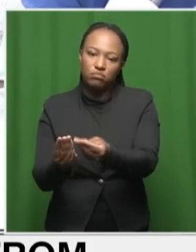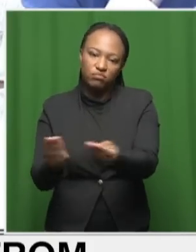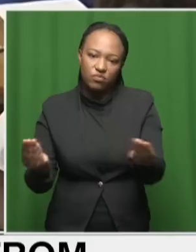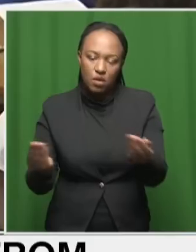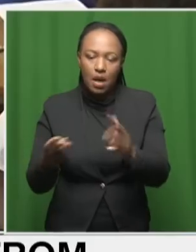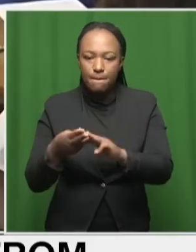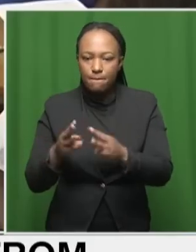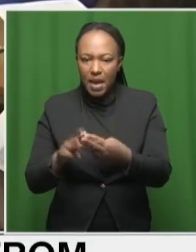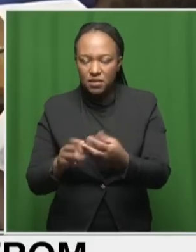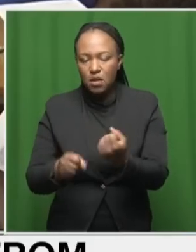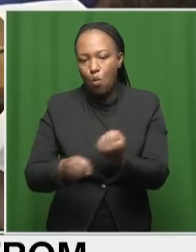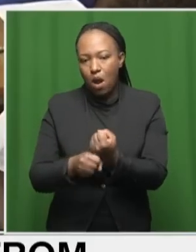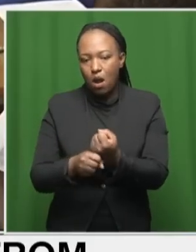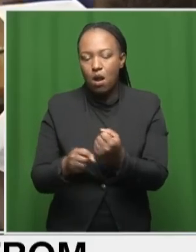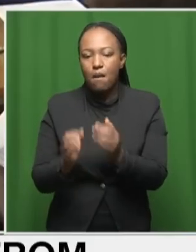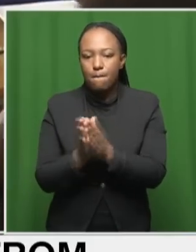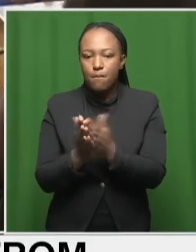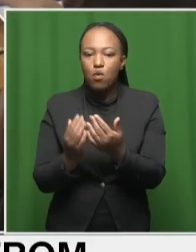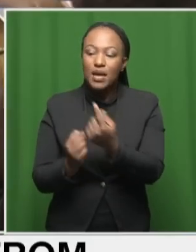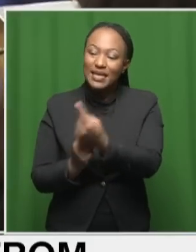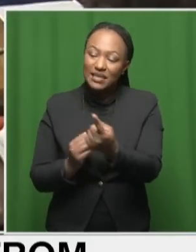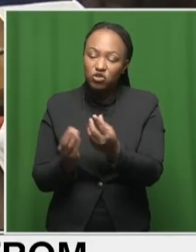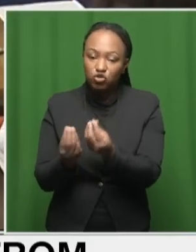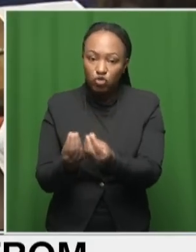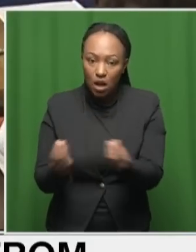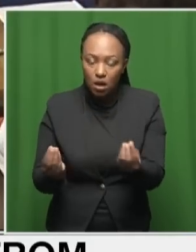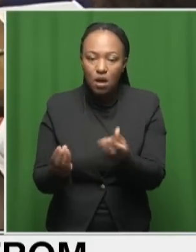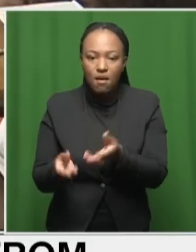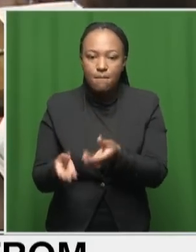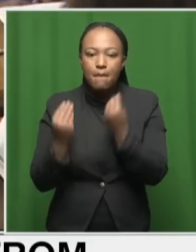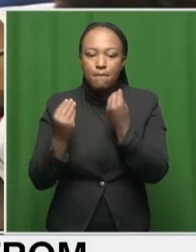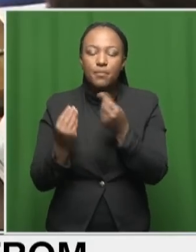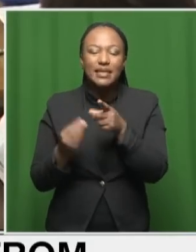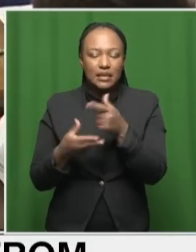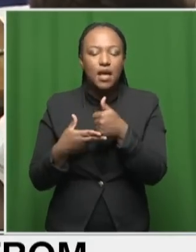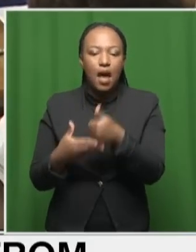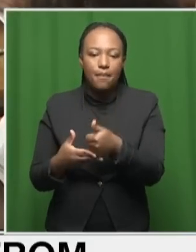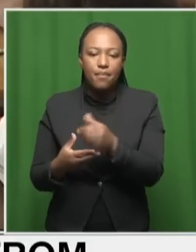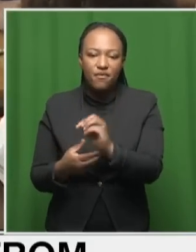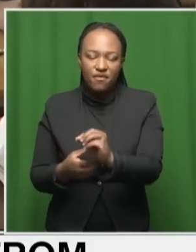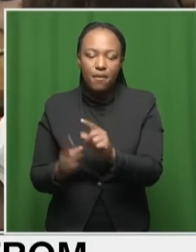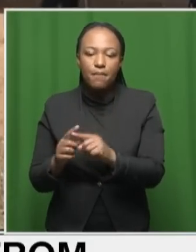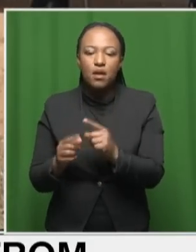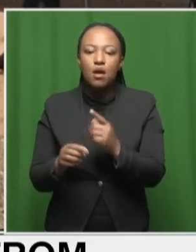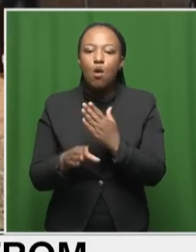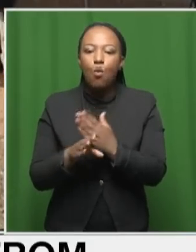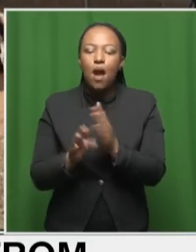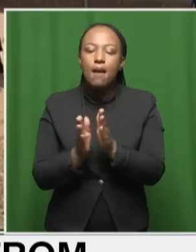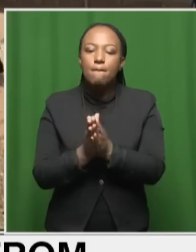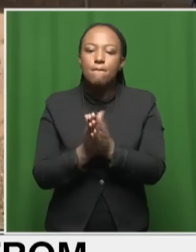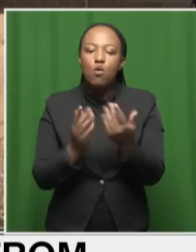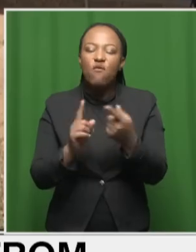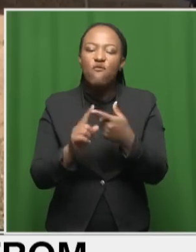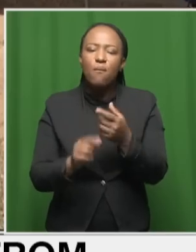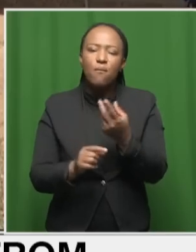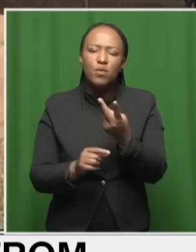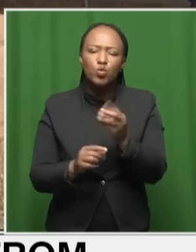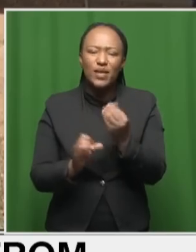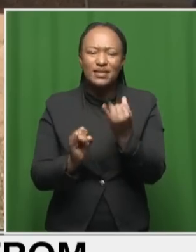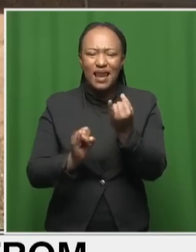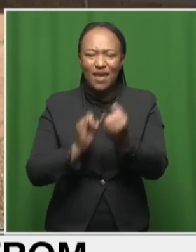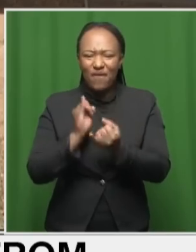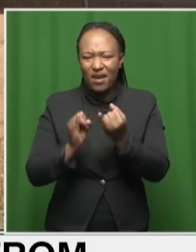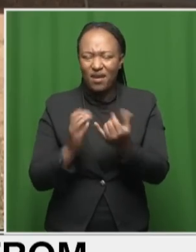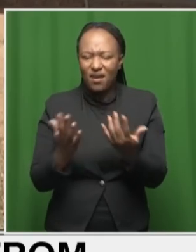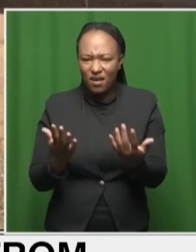maths workbooks that every child gets every year, and that's definitely a help. But we've had those workbooks since 2011. I think what we're